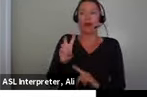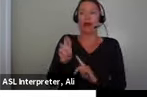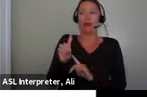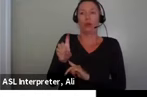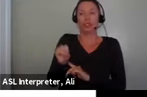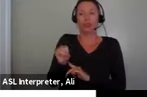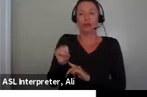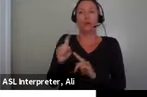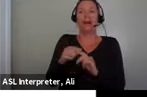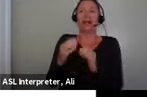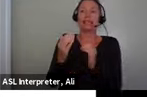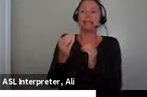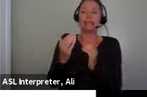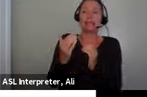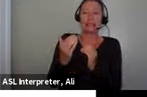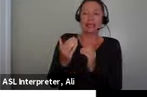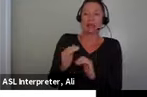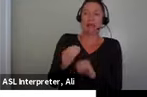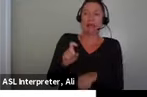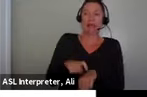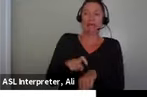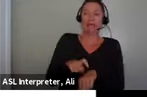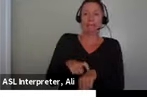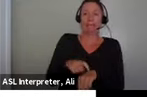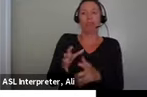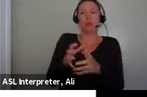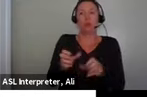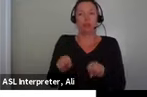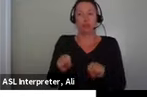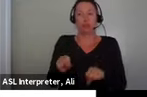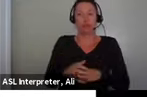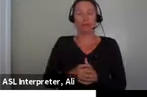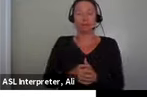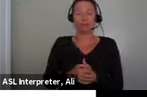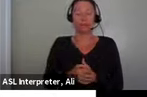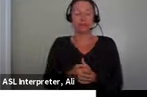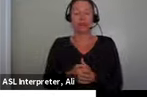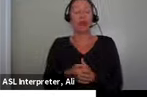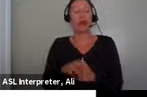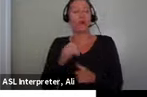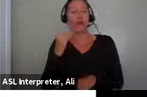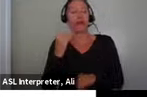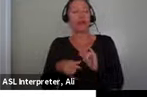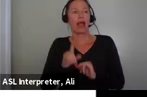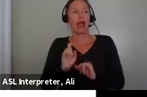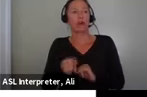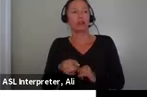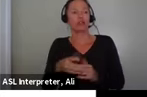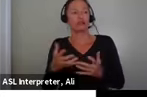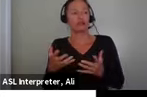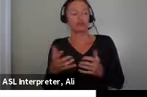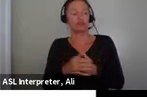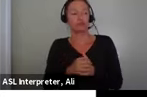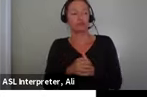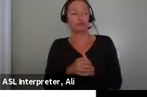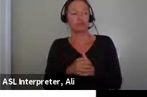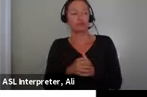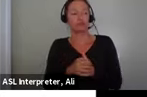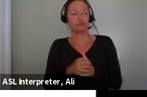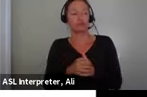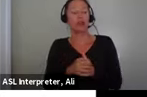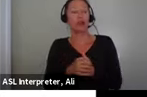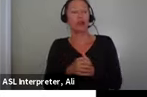limited to the extent feasible. Okay, my last question then is, you're going to take and move